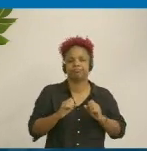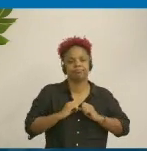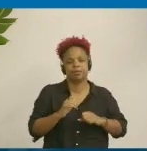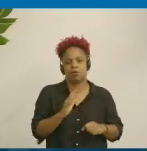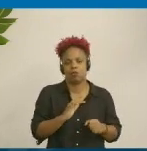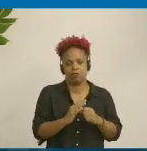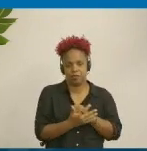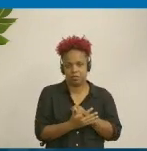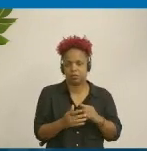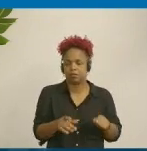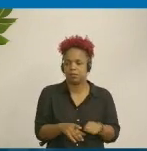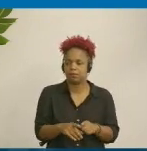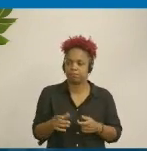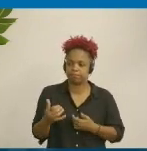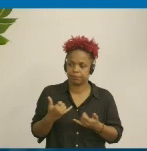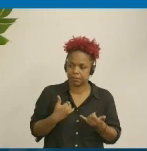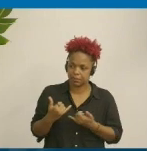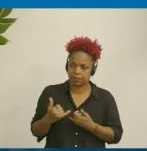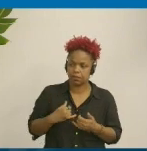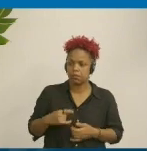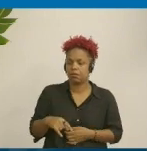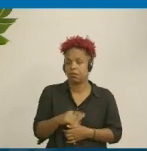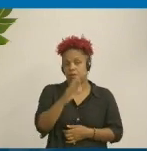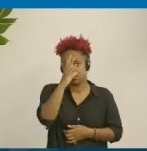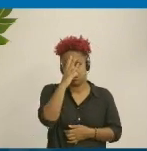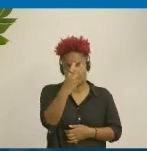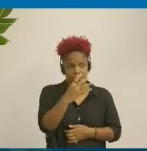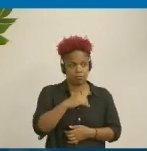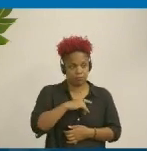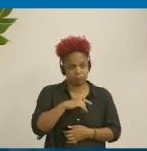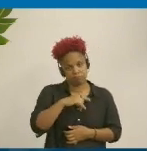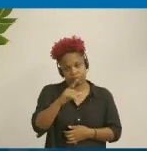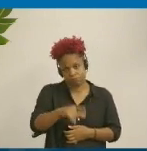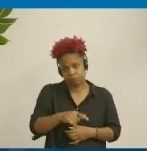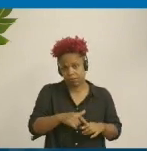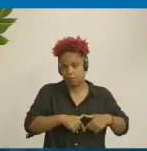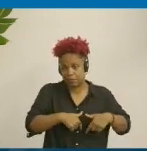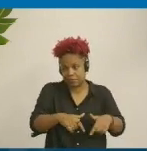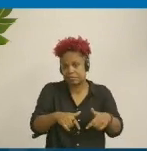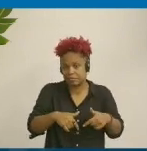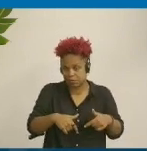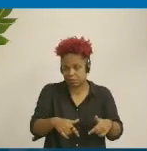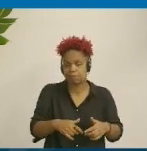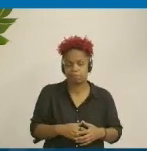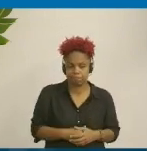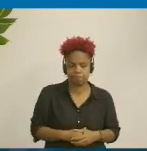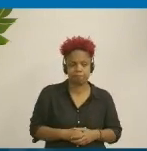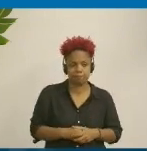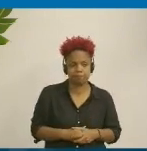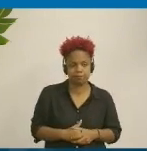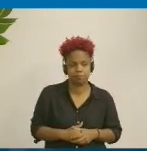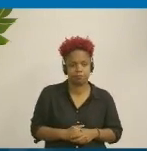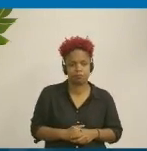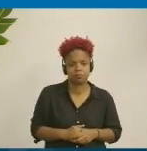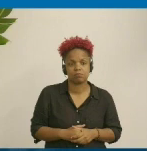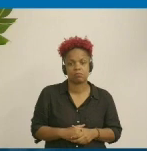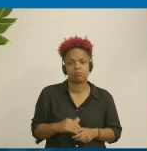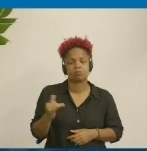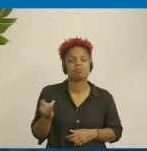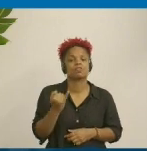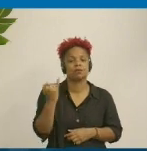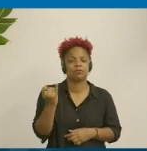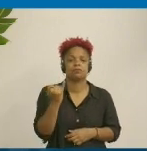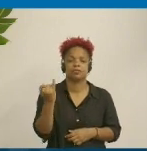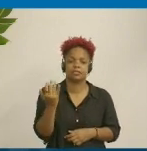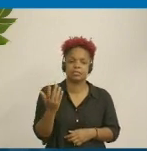decided that it was a very good idea. It is a small thing. It is very community-based, local,